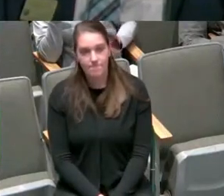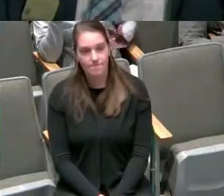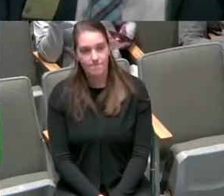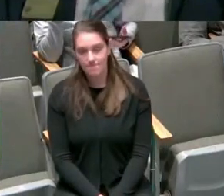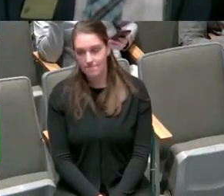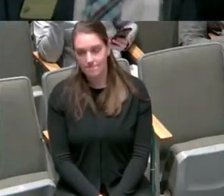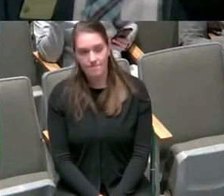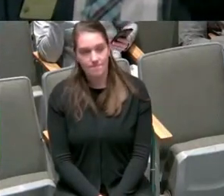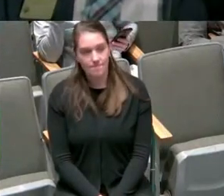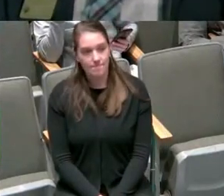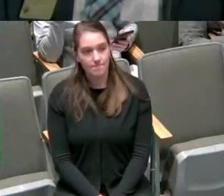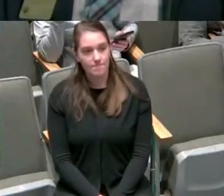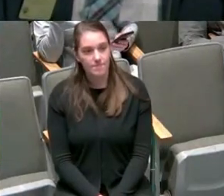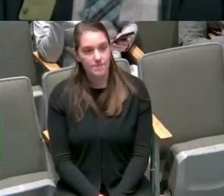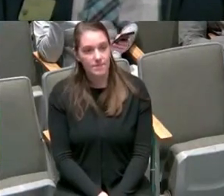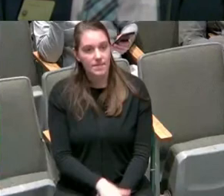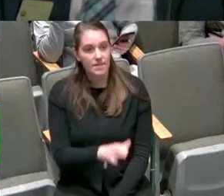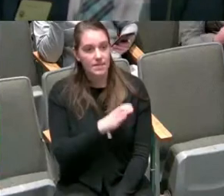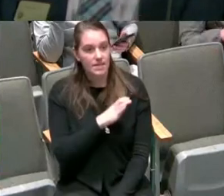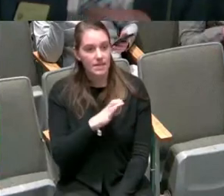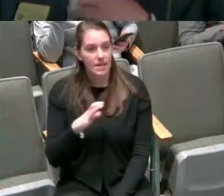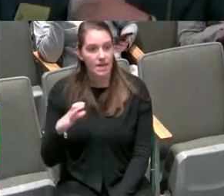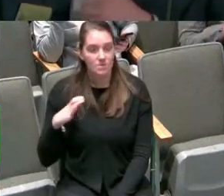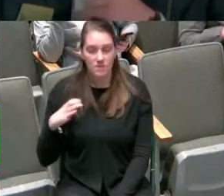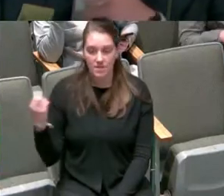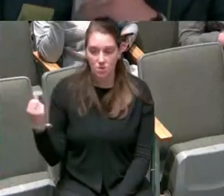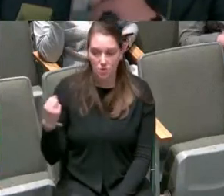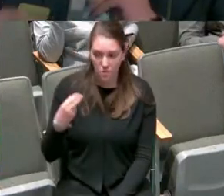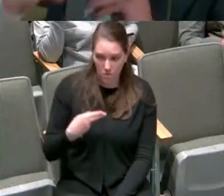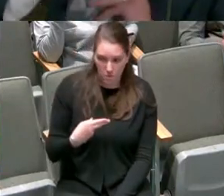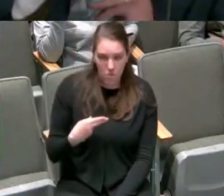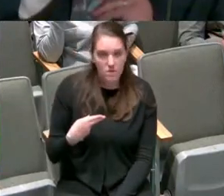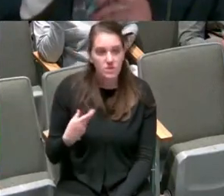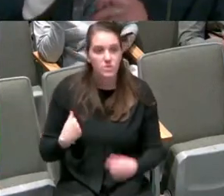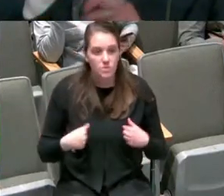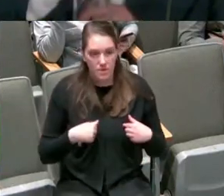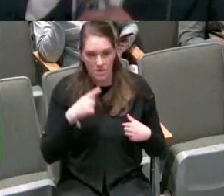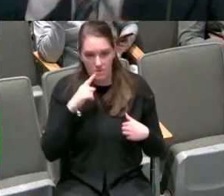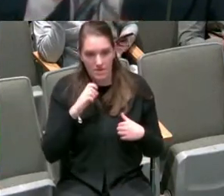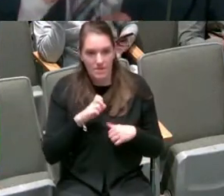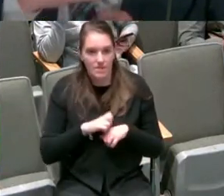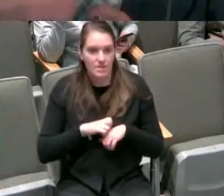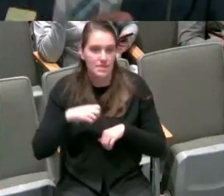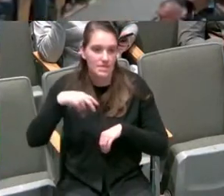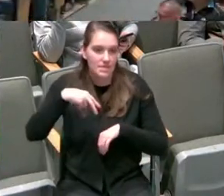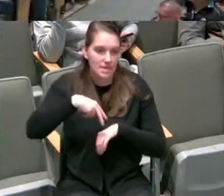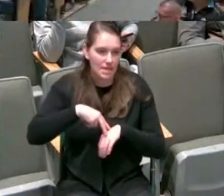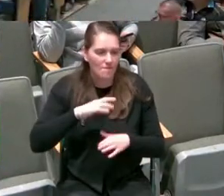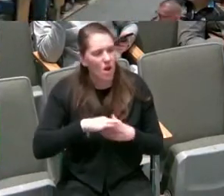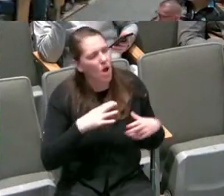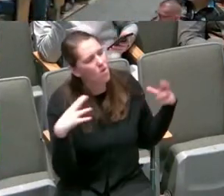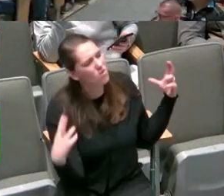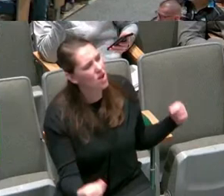sorry Council has over ruled we are going to do a standing vote